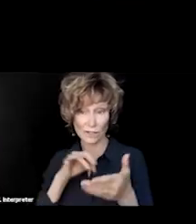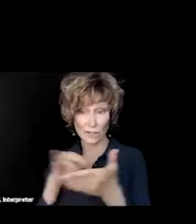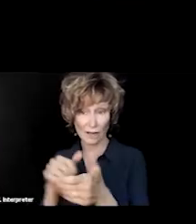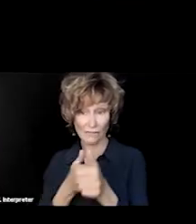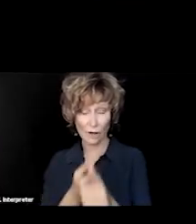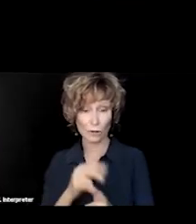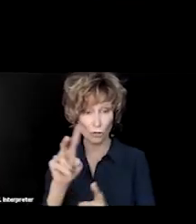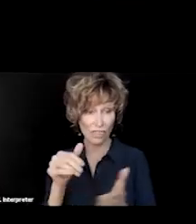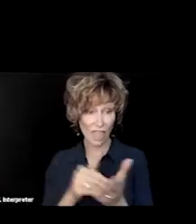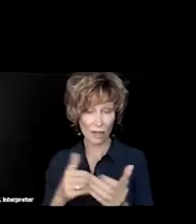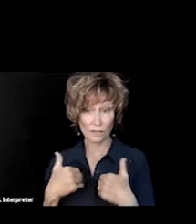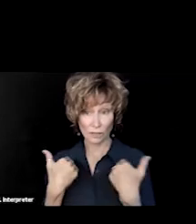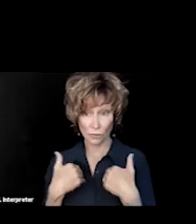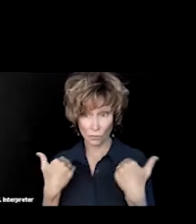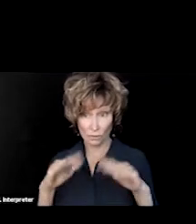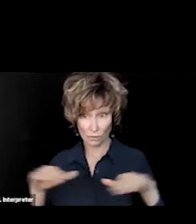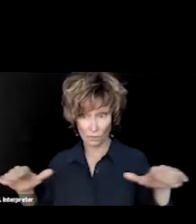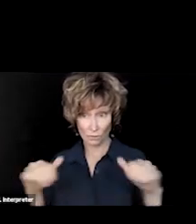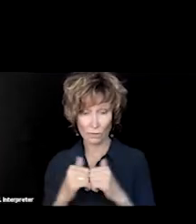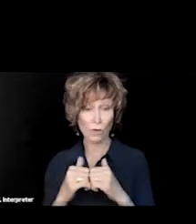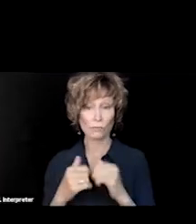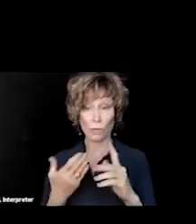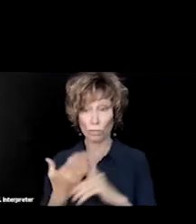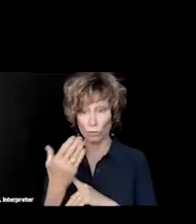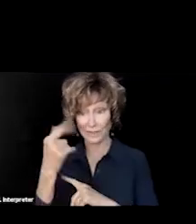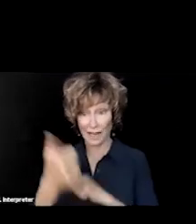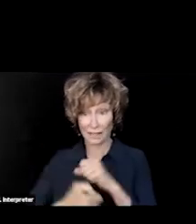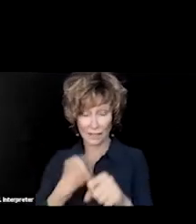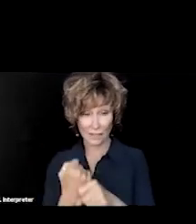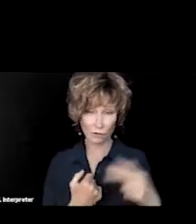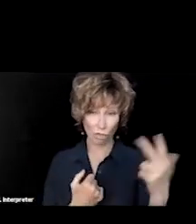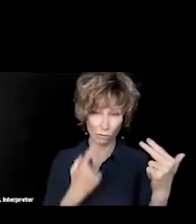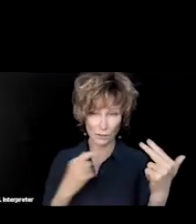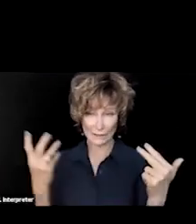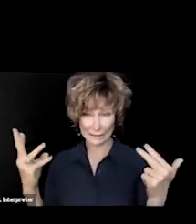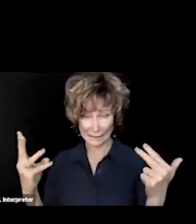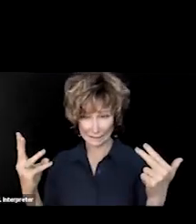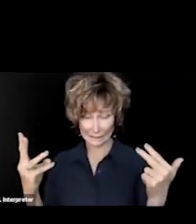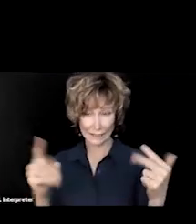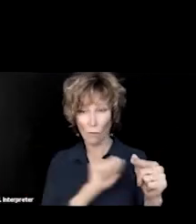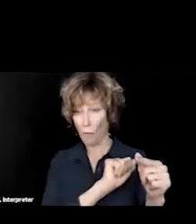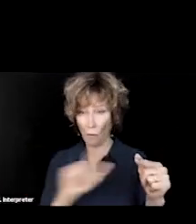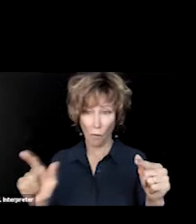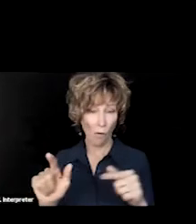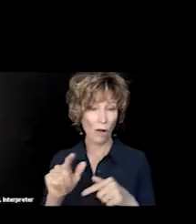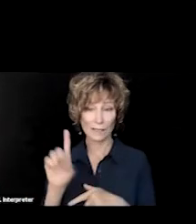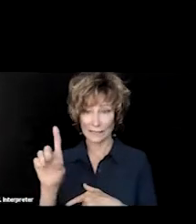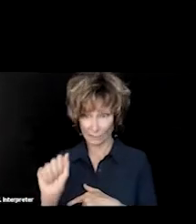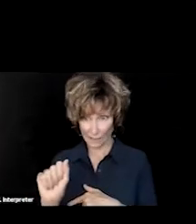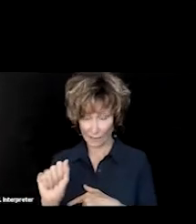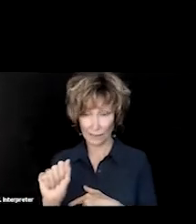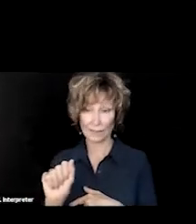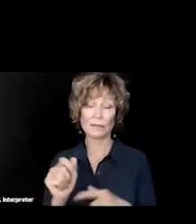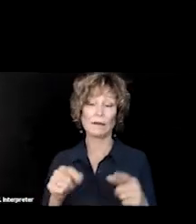with disabilities over 10 years. The youth were between 13 and 16. They all had disabilities in 2000 when the